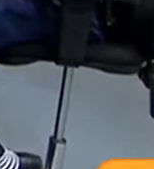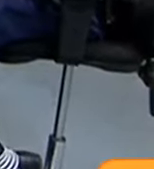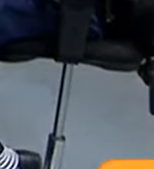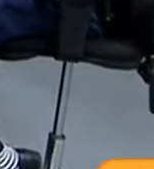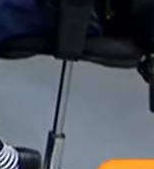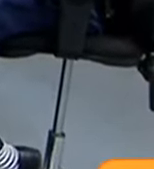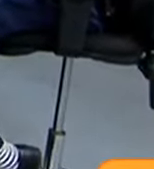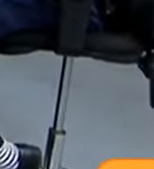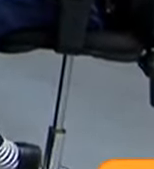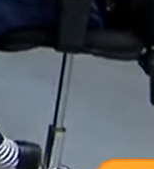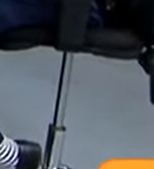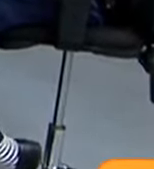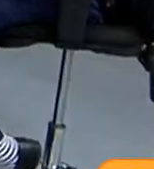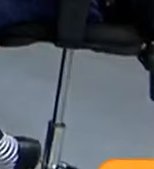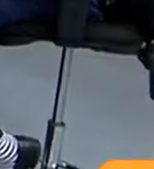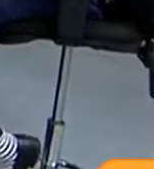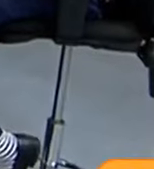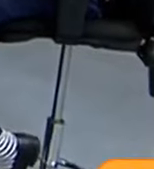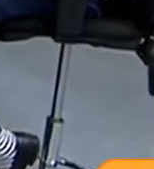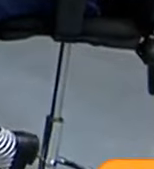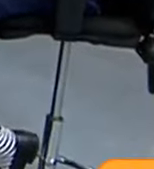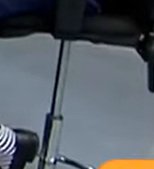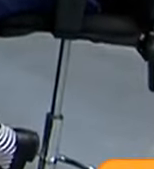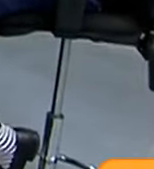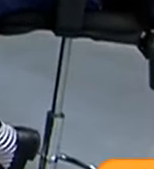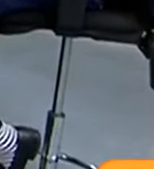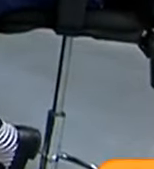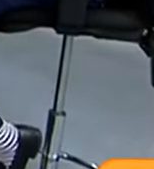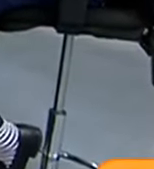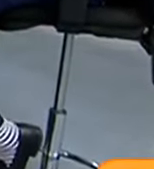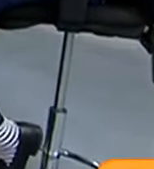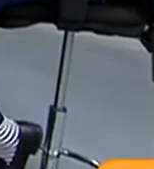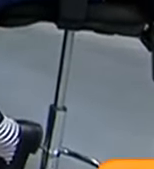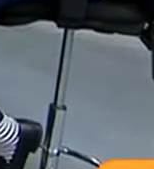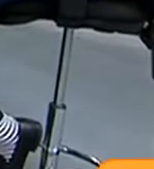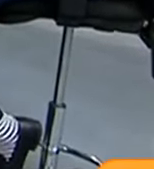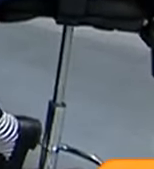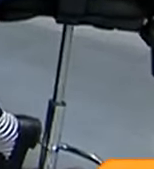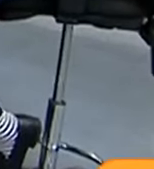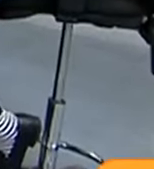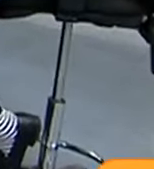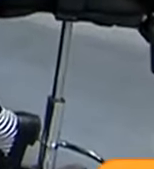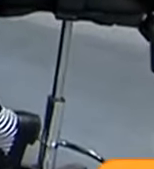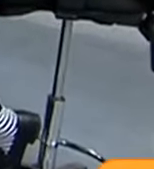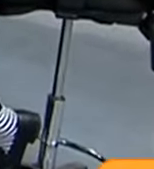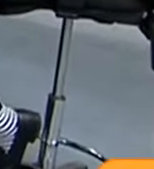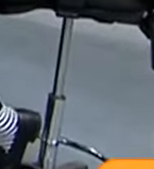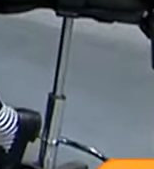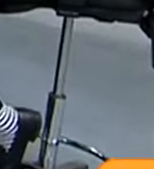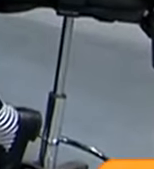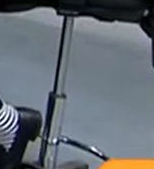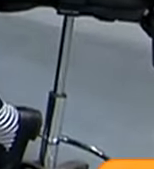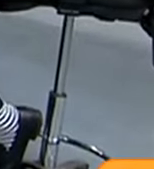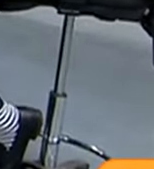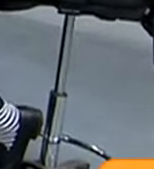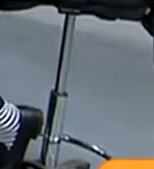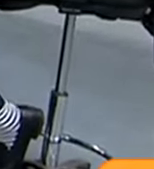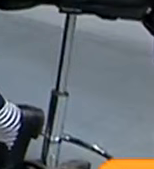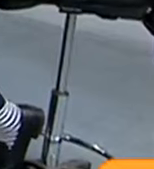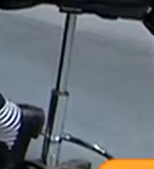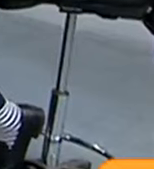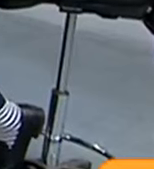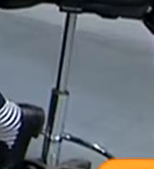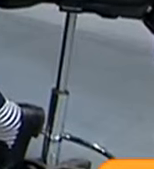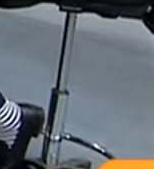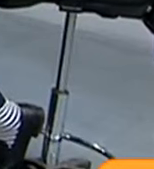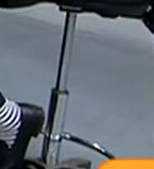terms of percentage, it is going to be a proportion that should be able to cover bills in full in public facilities.